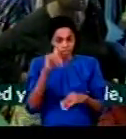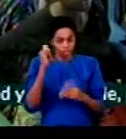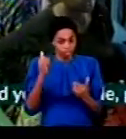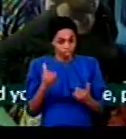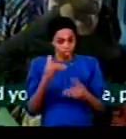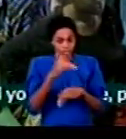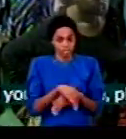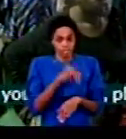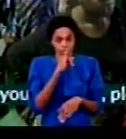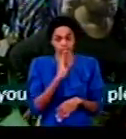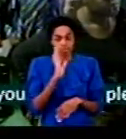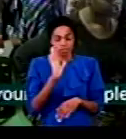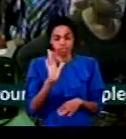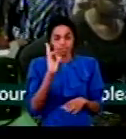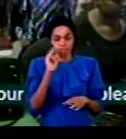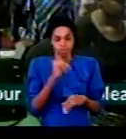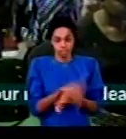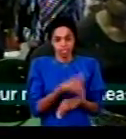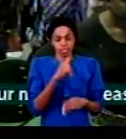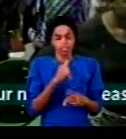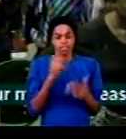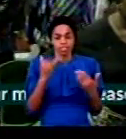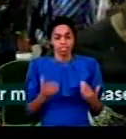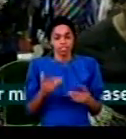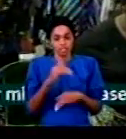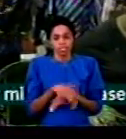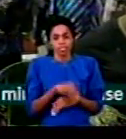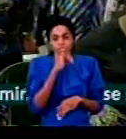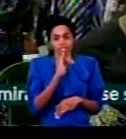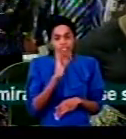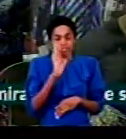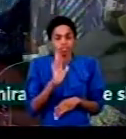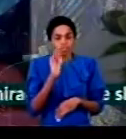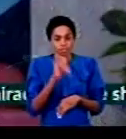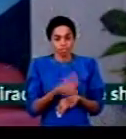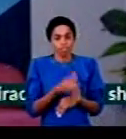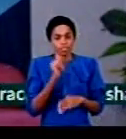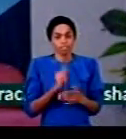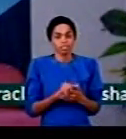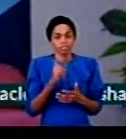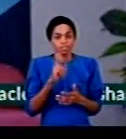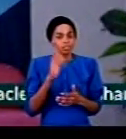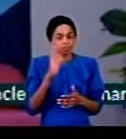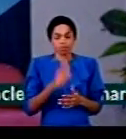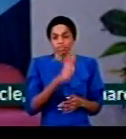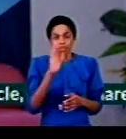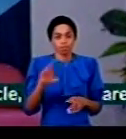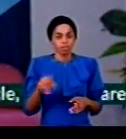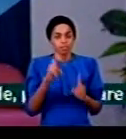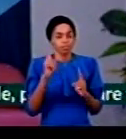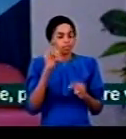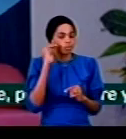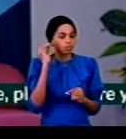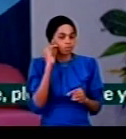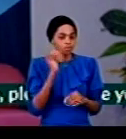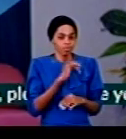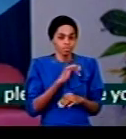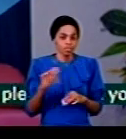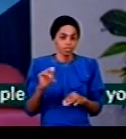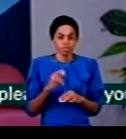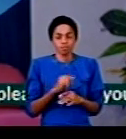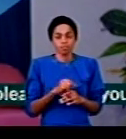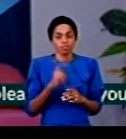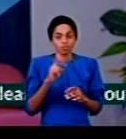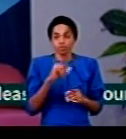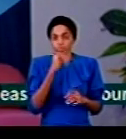same. Rise up and come and give your testimony. You are coming out. I say, don't come